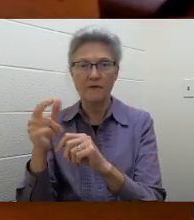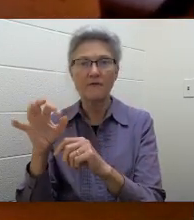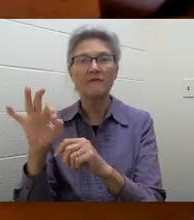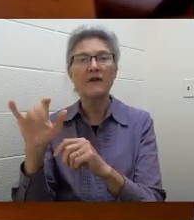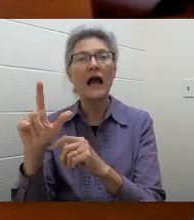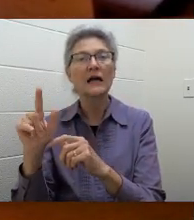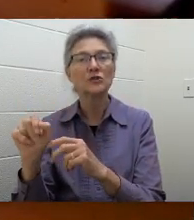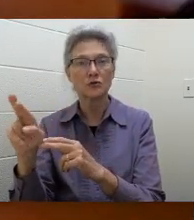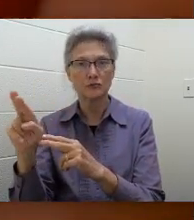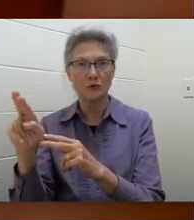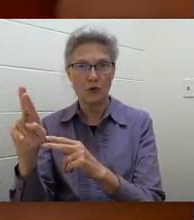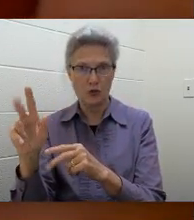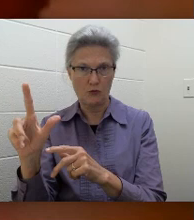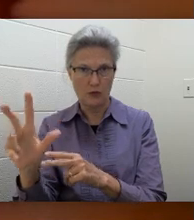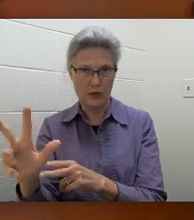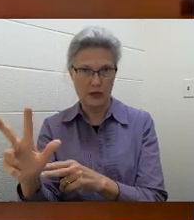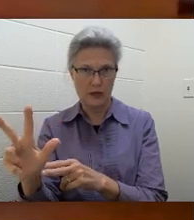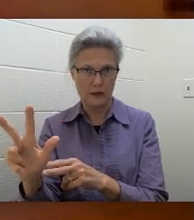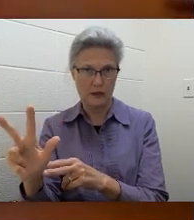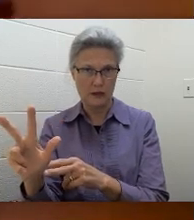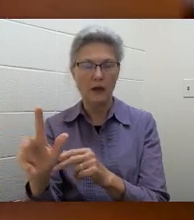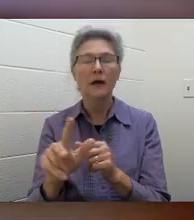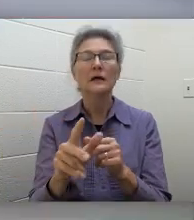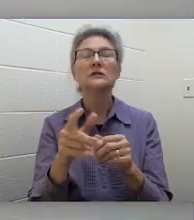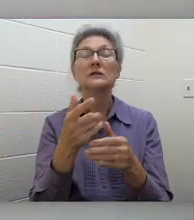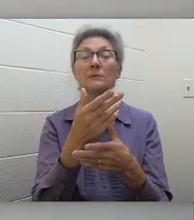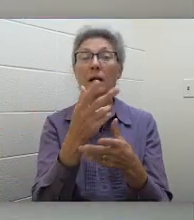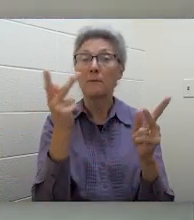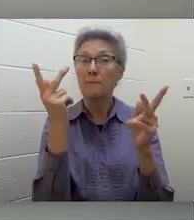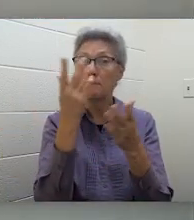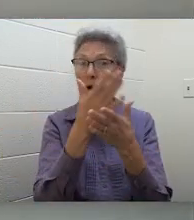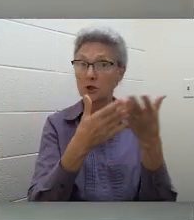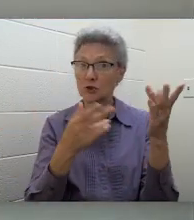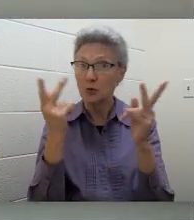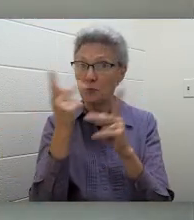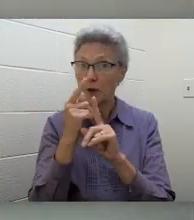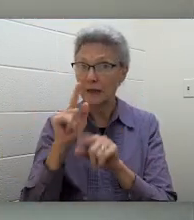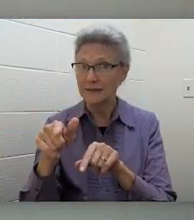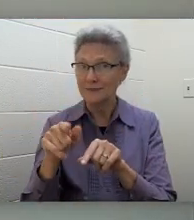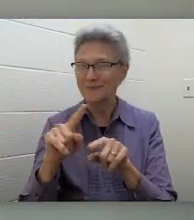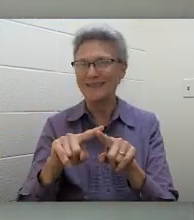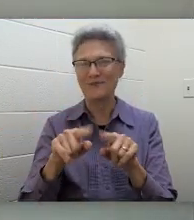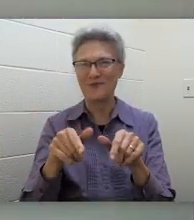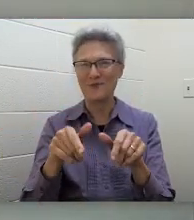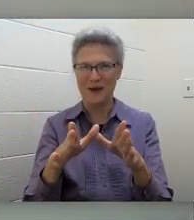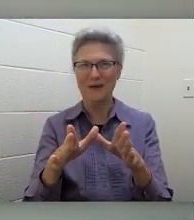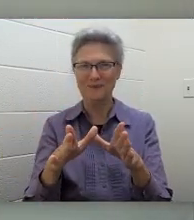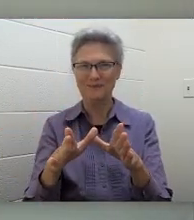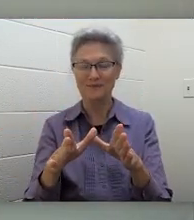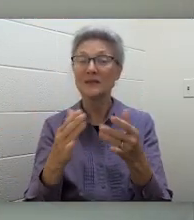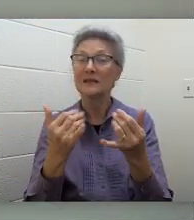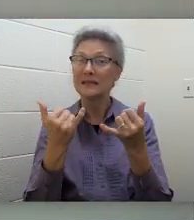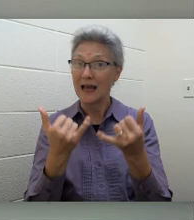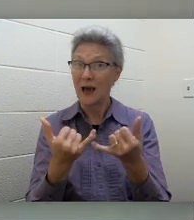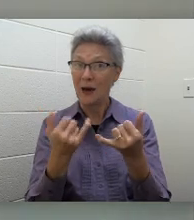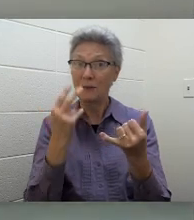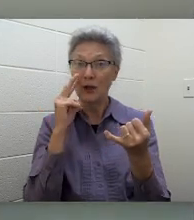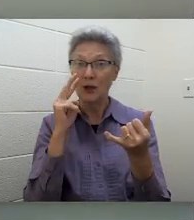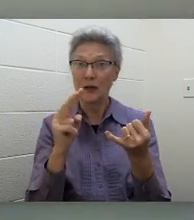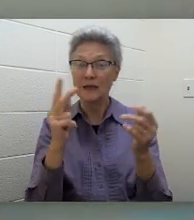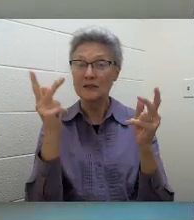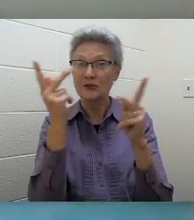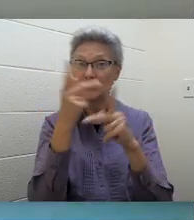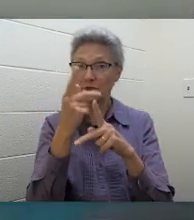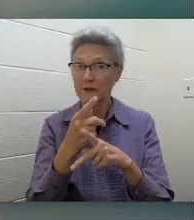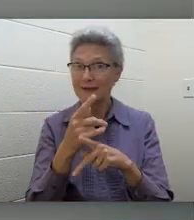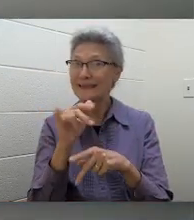right, value of 1, to get my partial products, just in a different way. So now I'm going to look at solving the